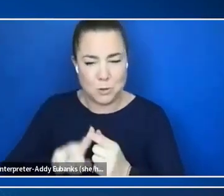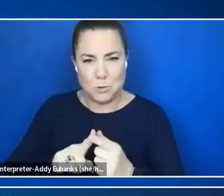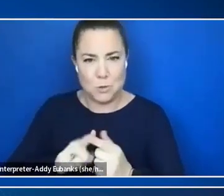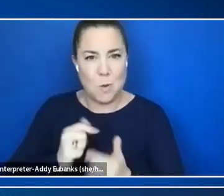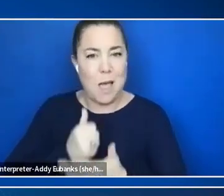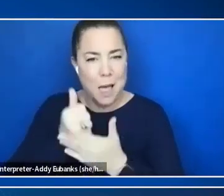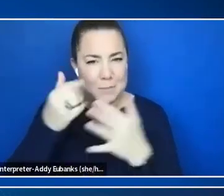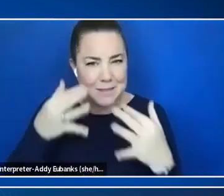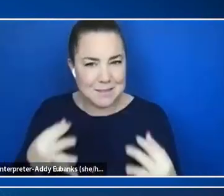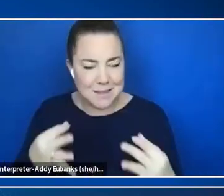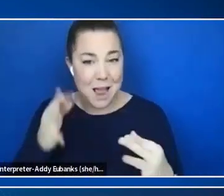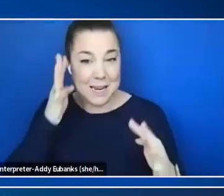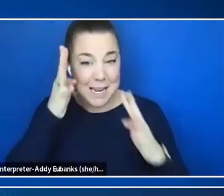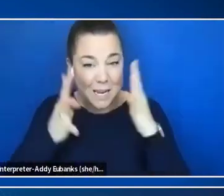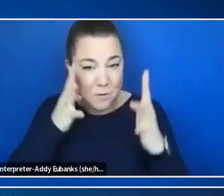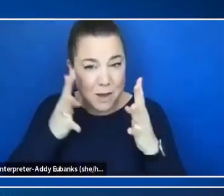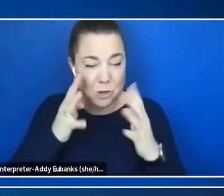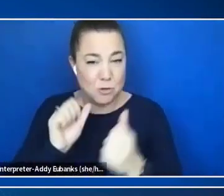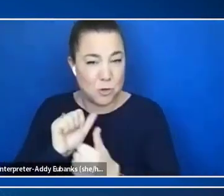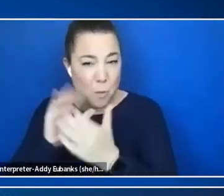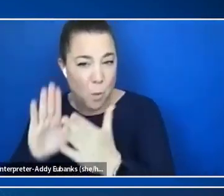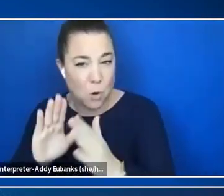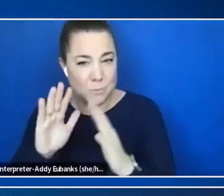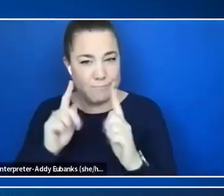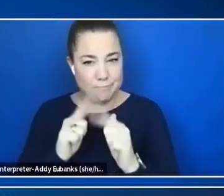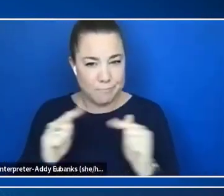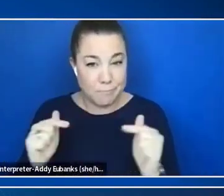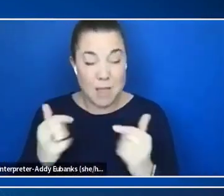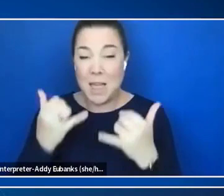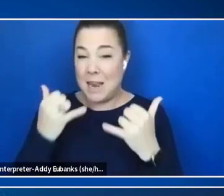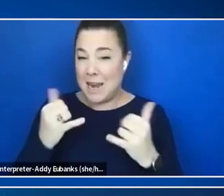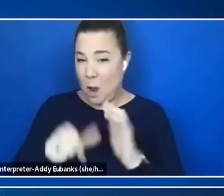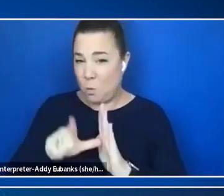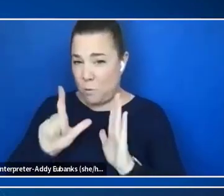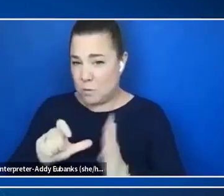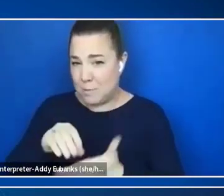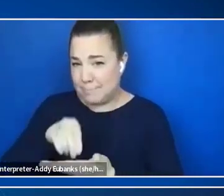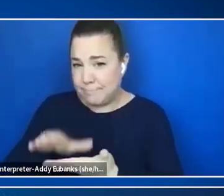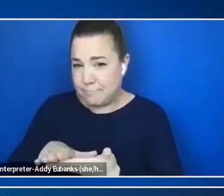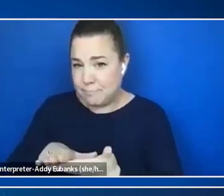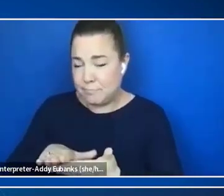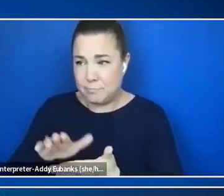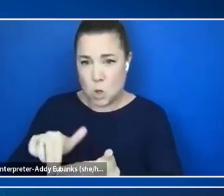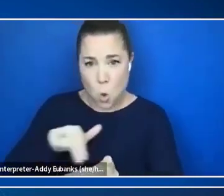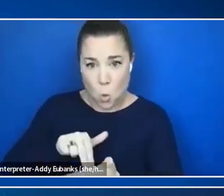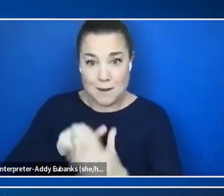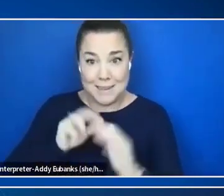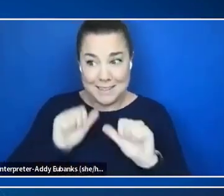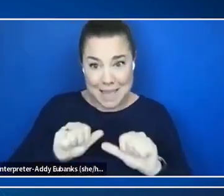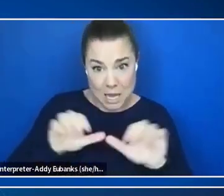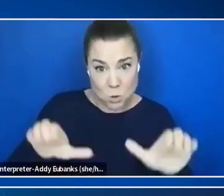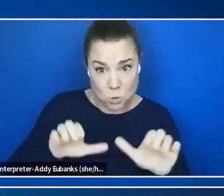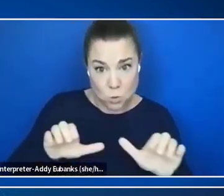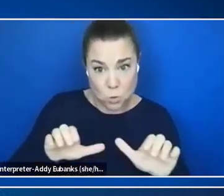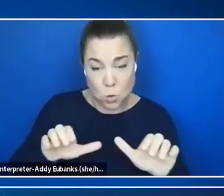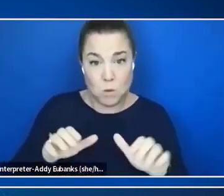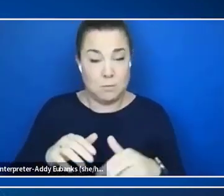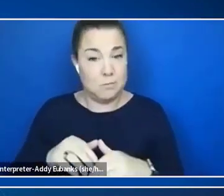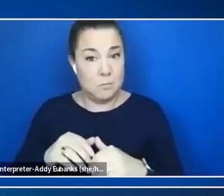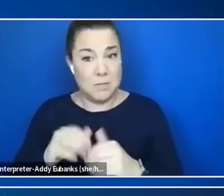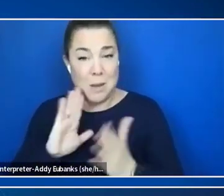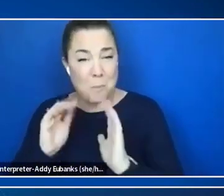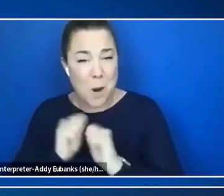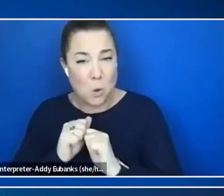and approach. It sounds like reviewers will now be guided to note, should it be done, could it be done, rather than the rigor